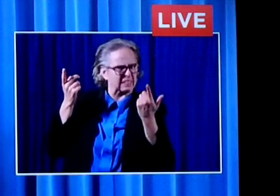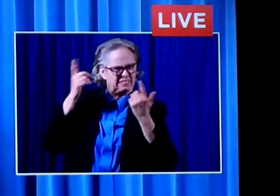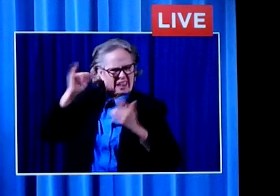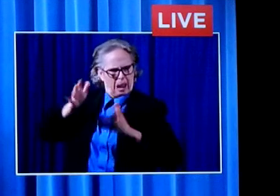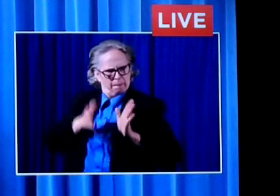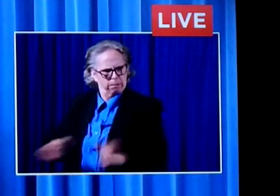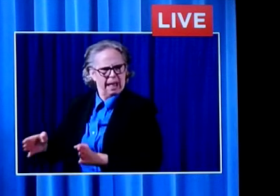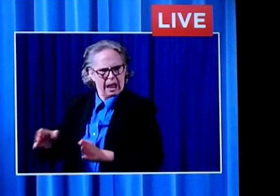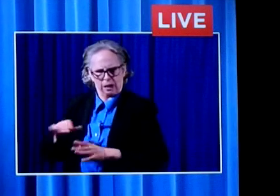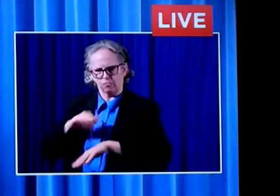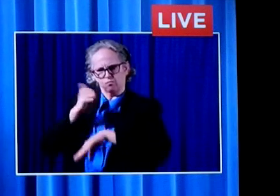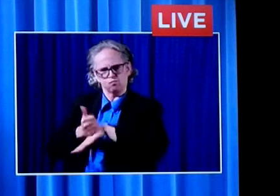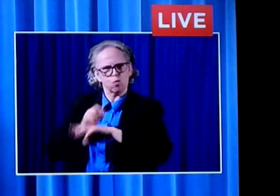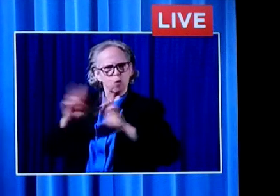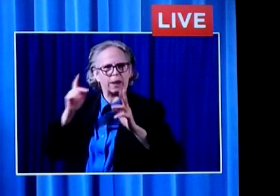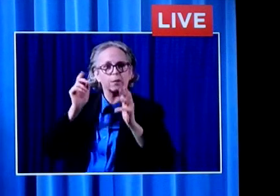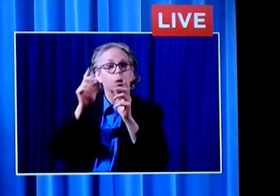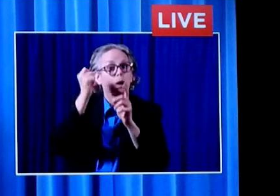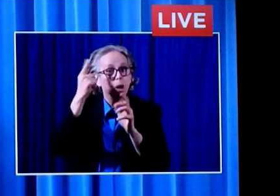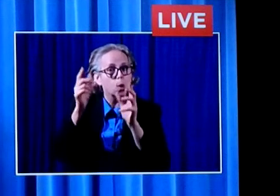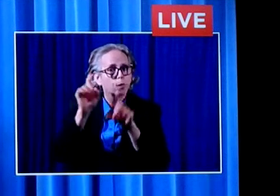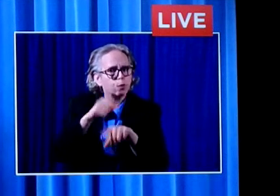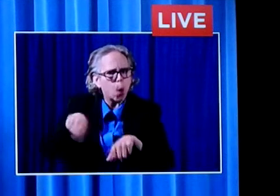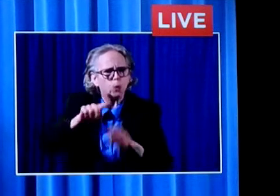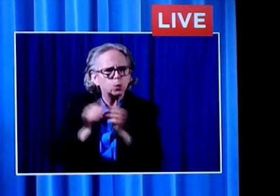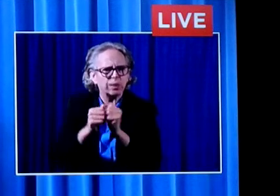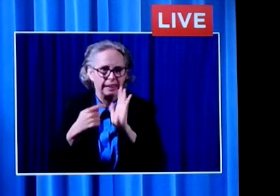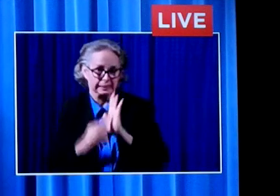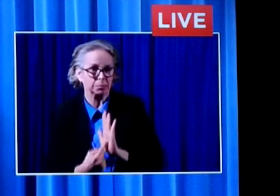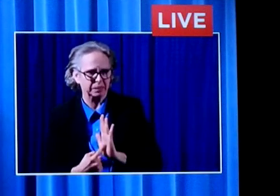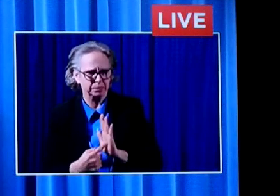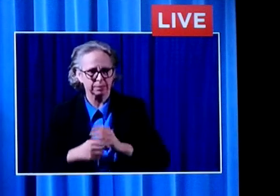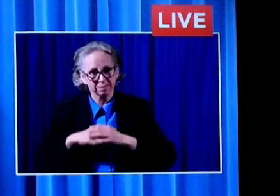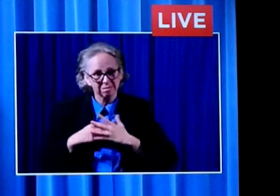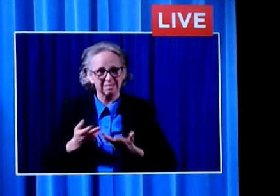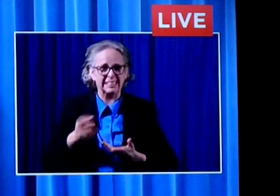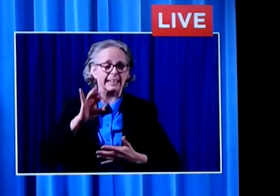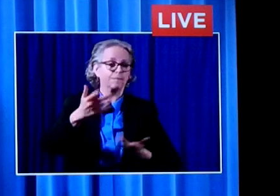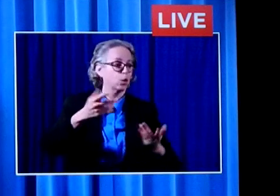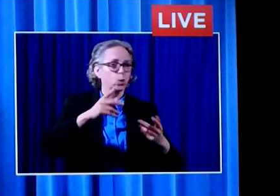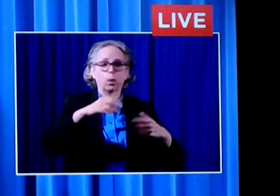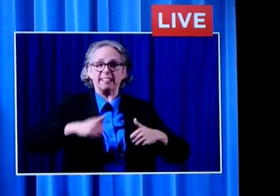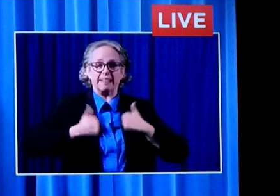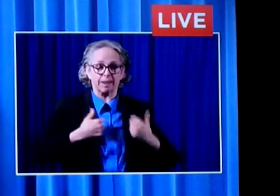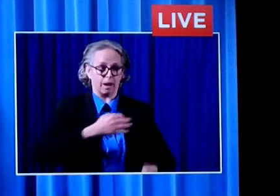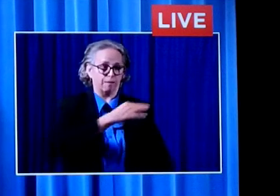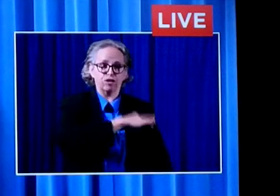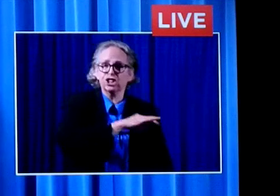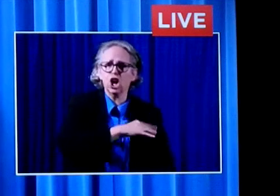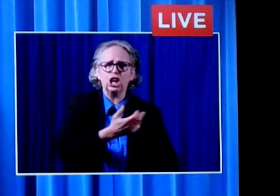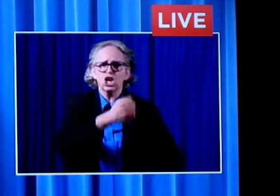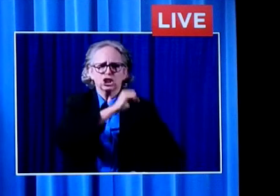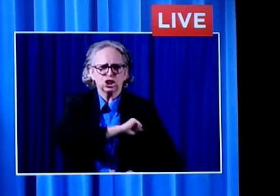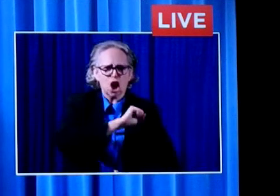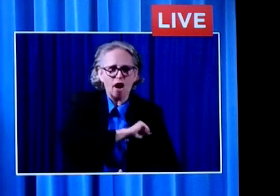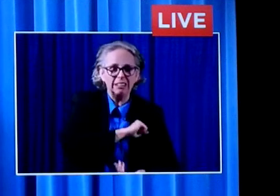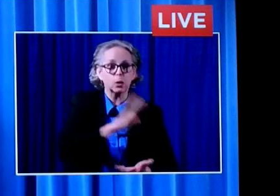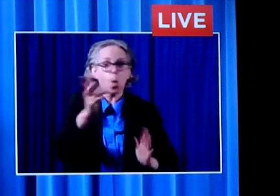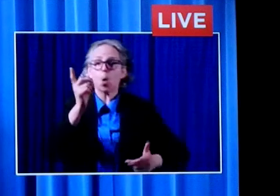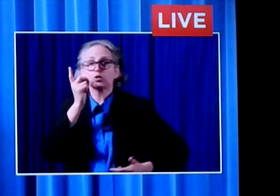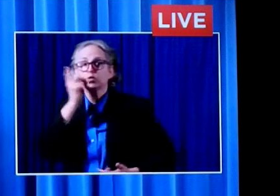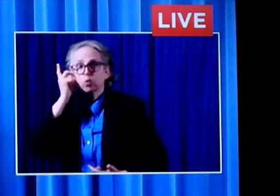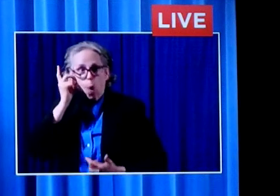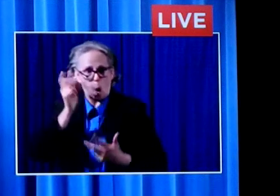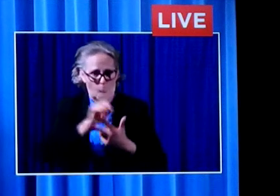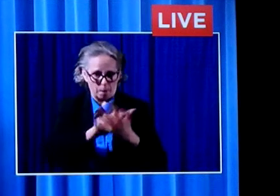halls, fraternities, sorority houses, or other institutional affiliated housing, those individuals who become symptomatic.